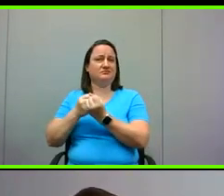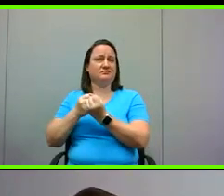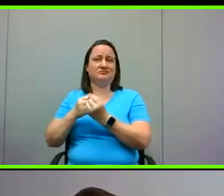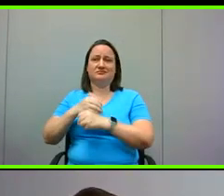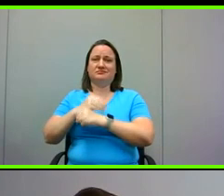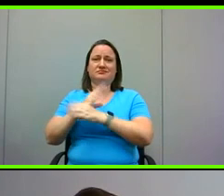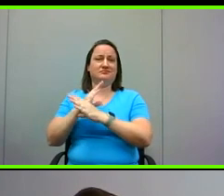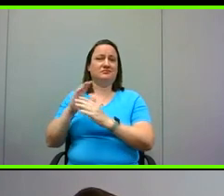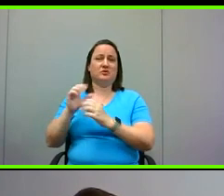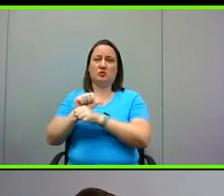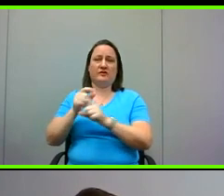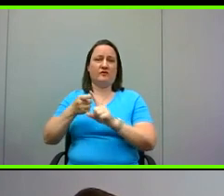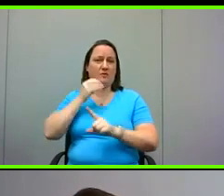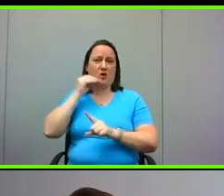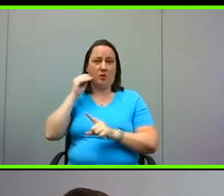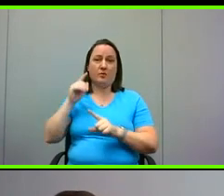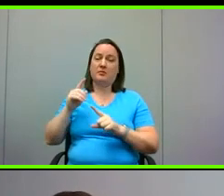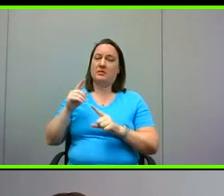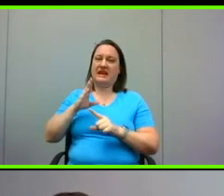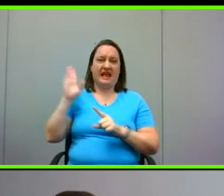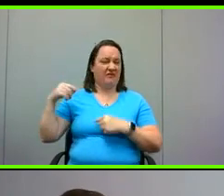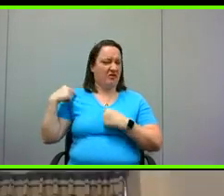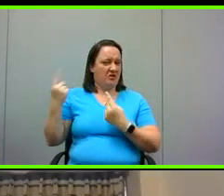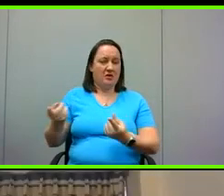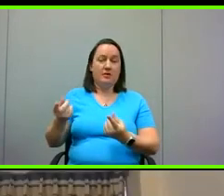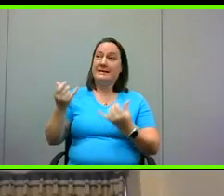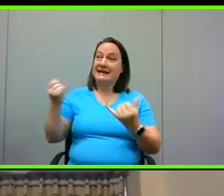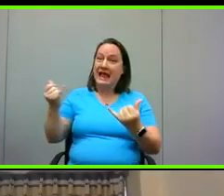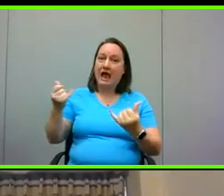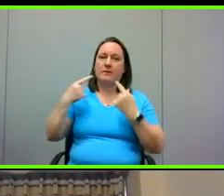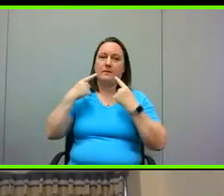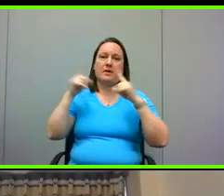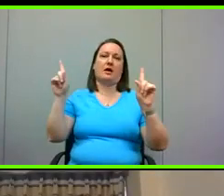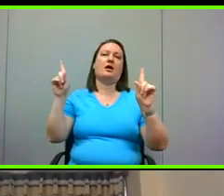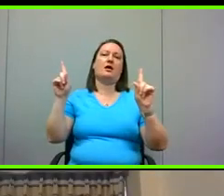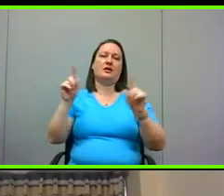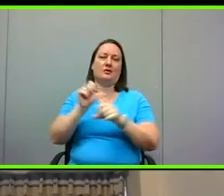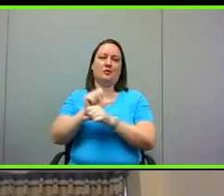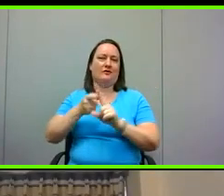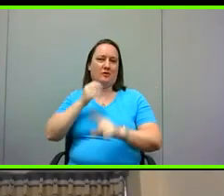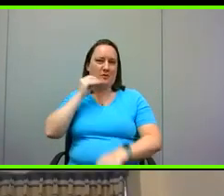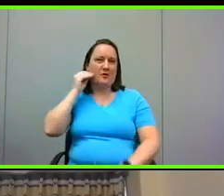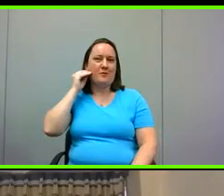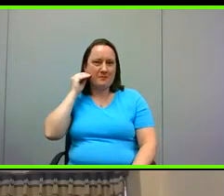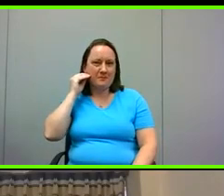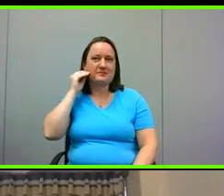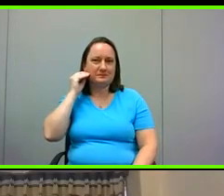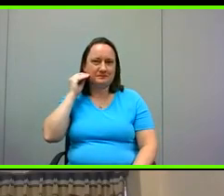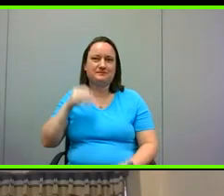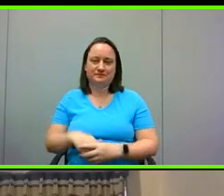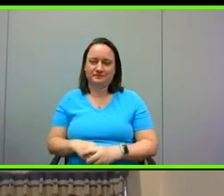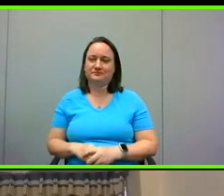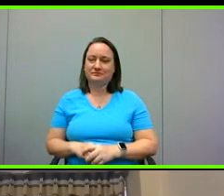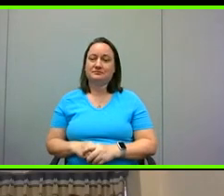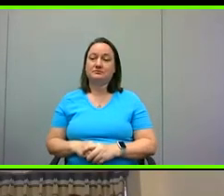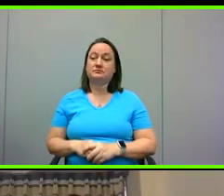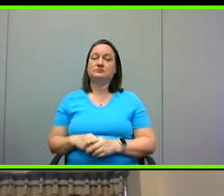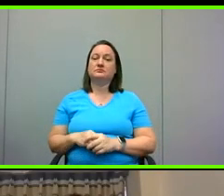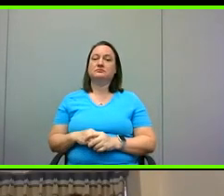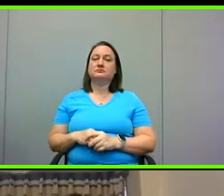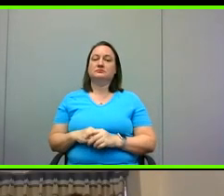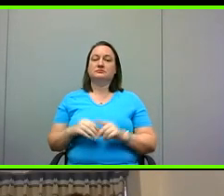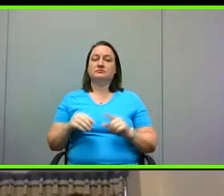it, but aha, we're doing that now. And even to the point that